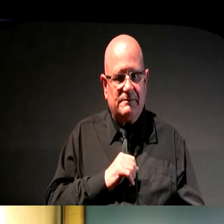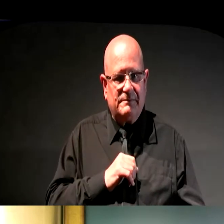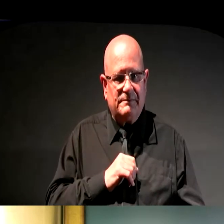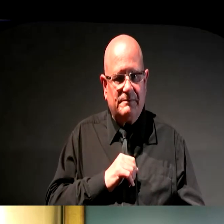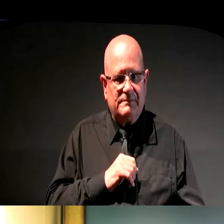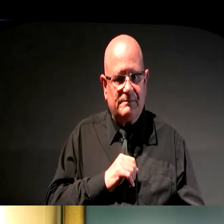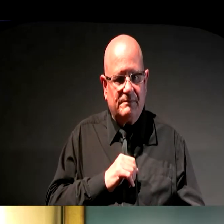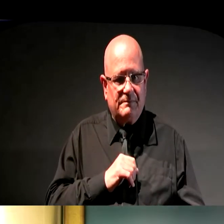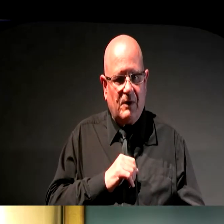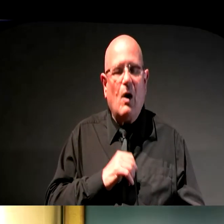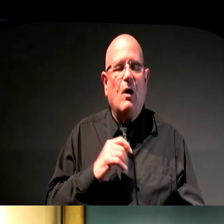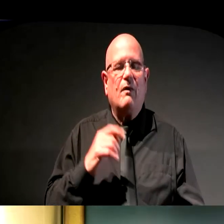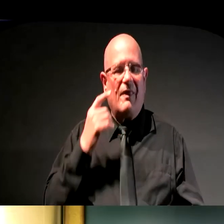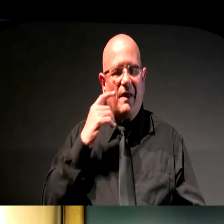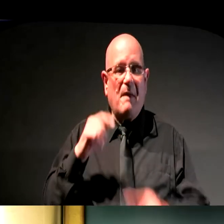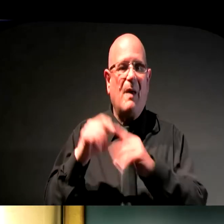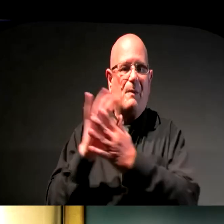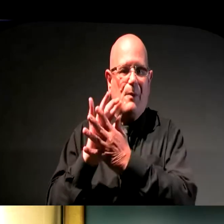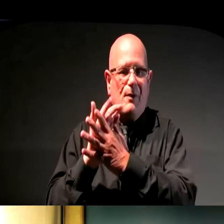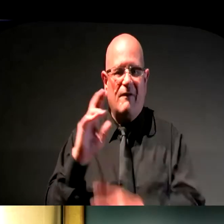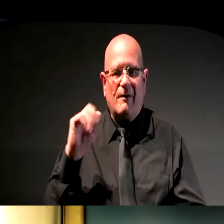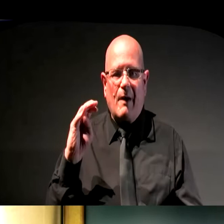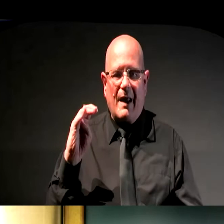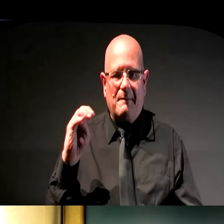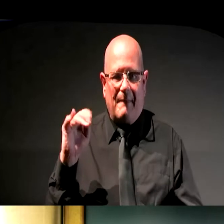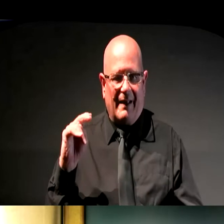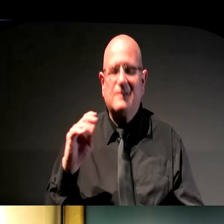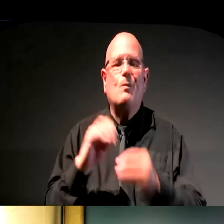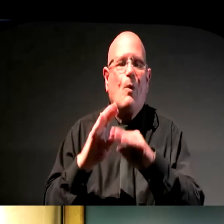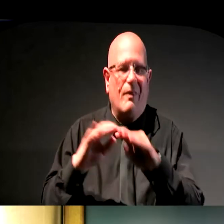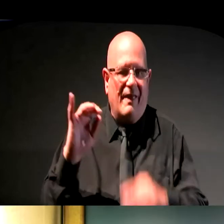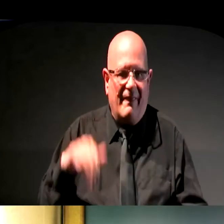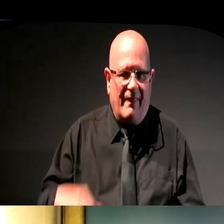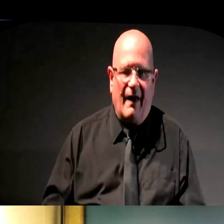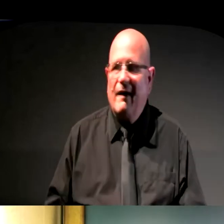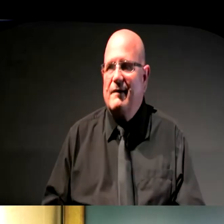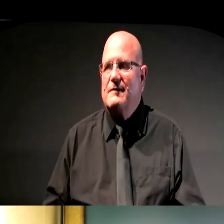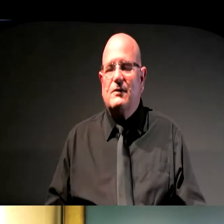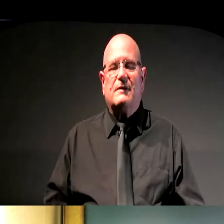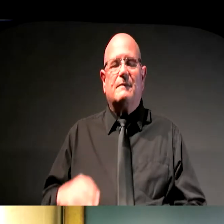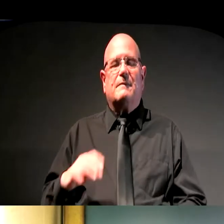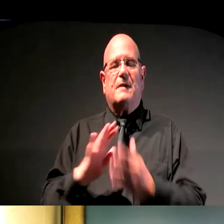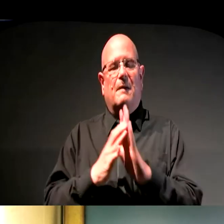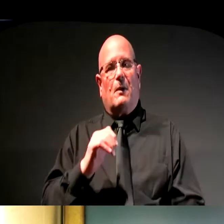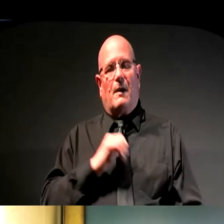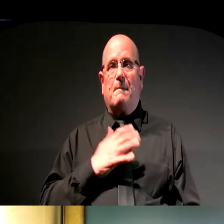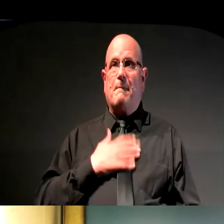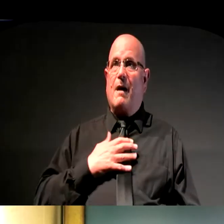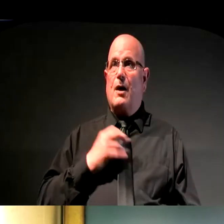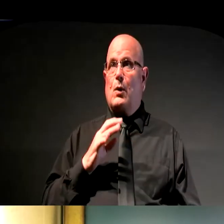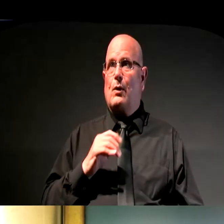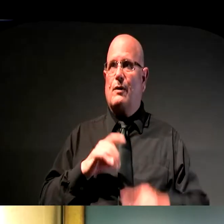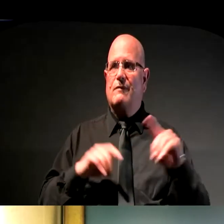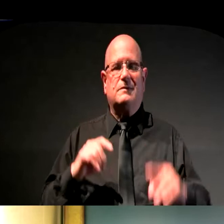once you get around people, get comfortable, then you get to be okay with your neurodiversity as well. We don't have to put on that mask anymore,